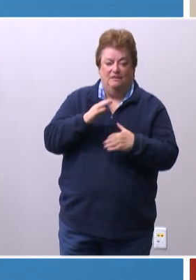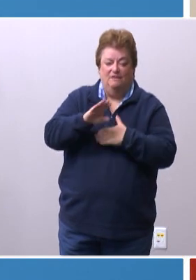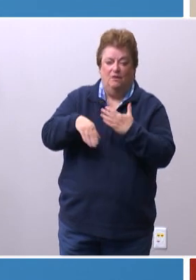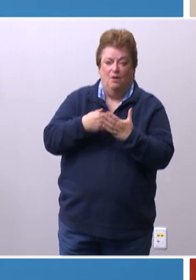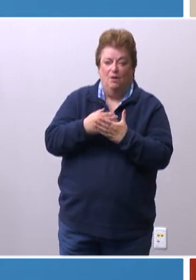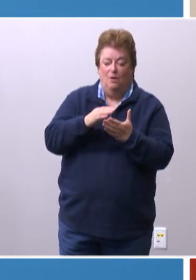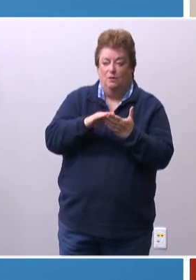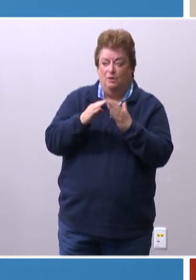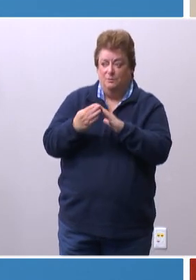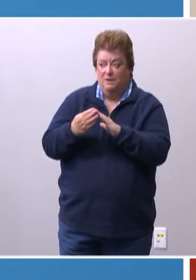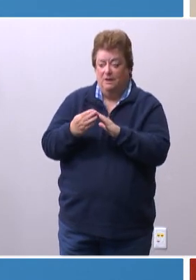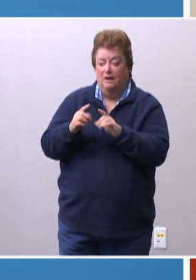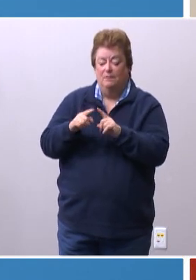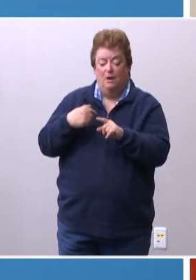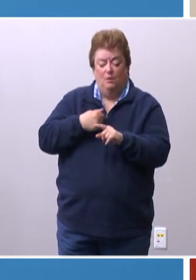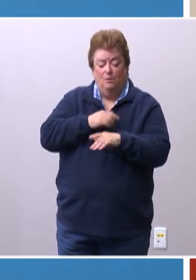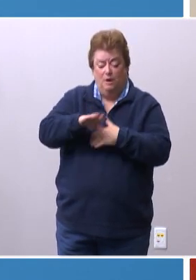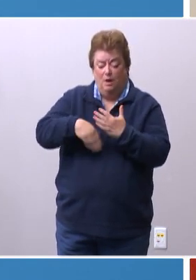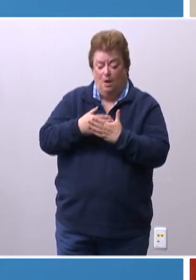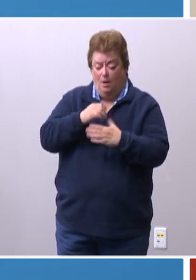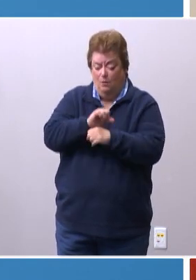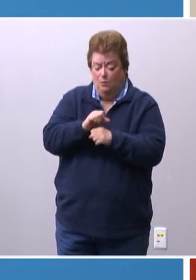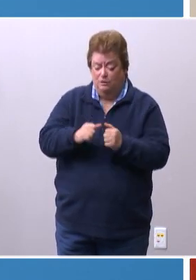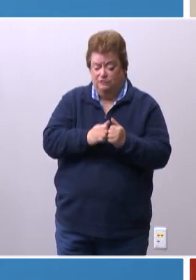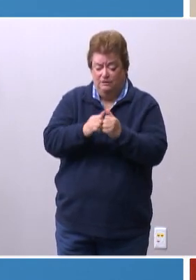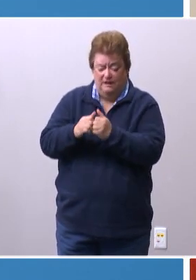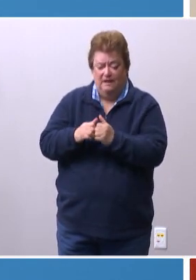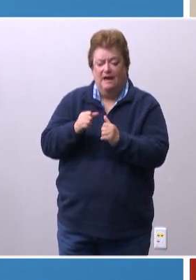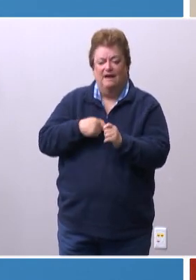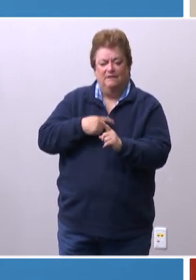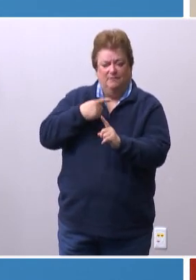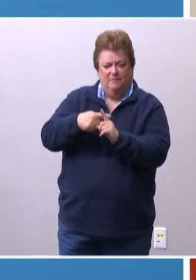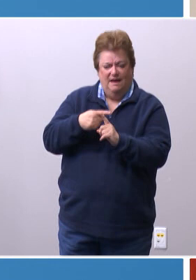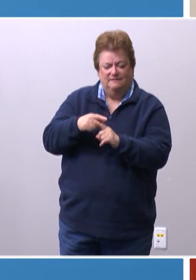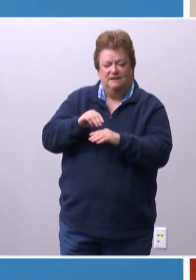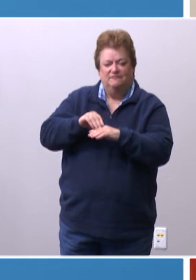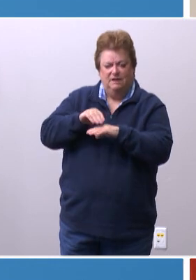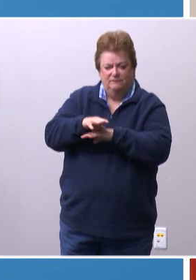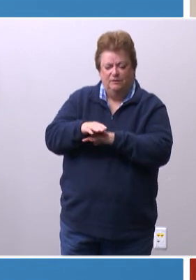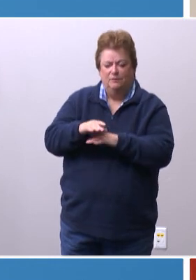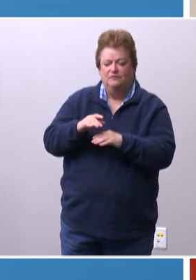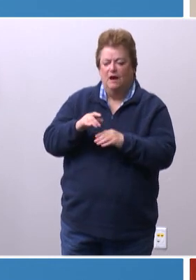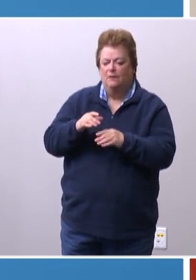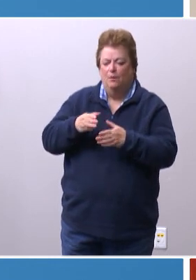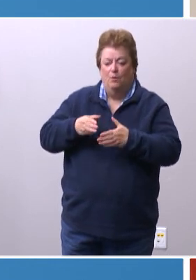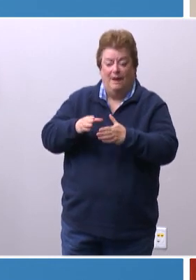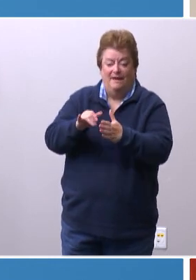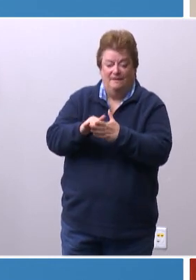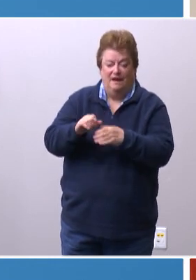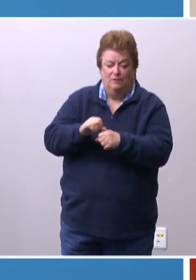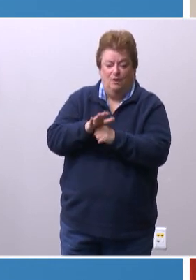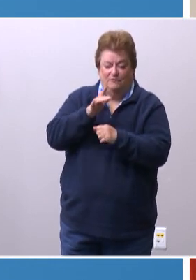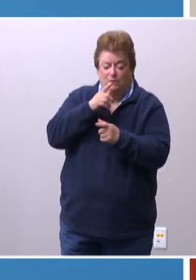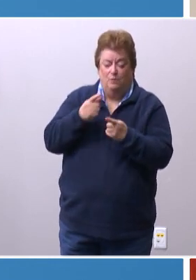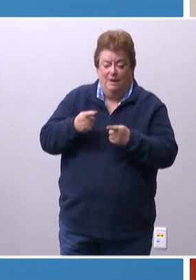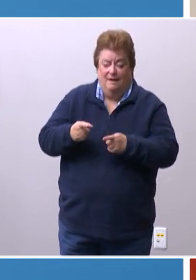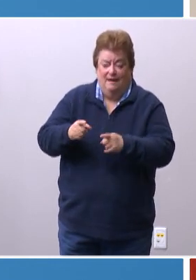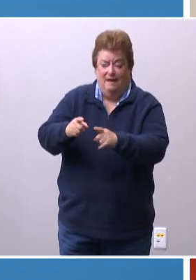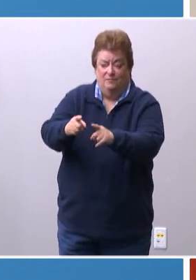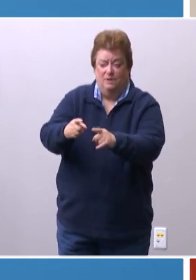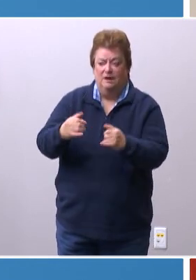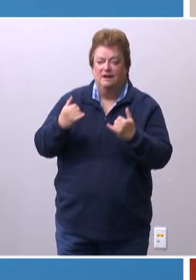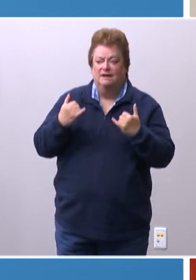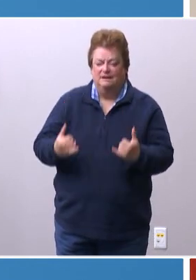we know that our collective efforts can and do have a major positive influence on the direction this pandemic takes. This is the time